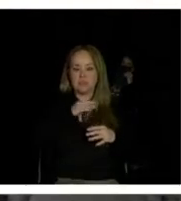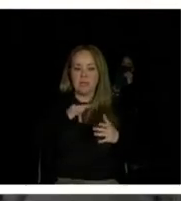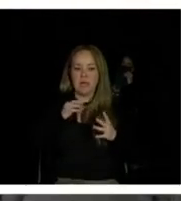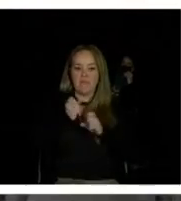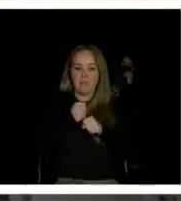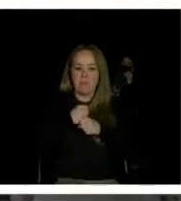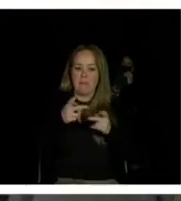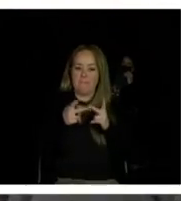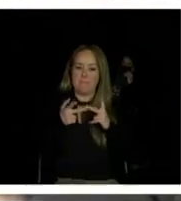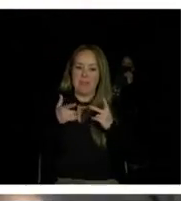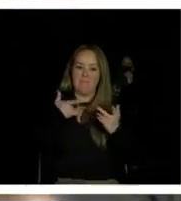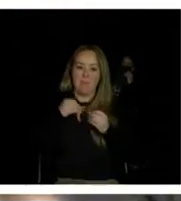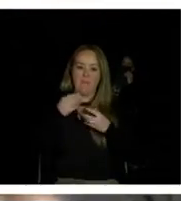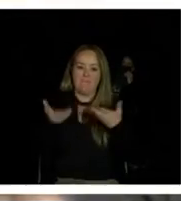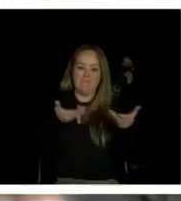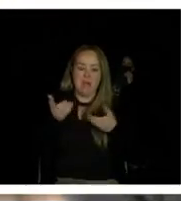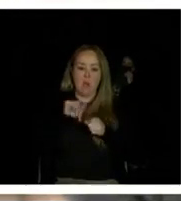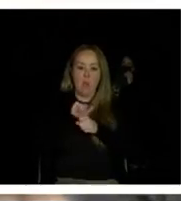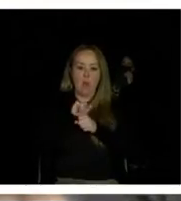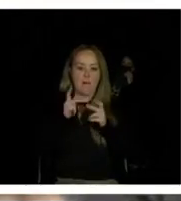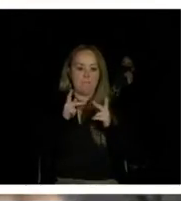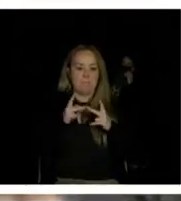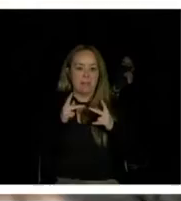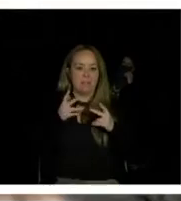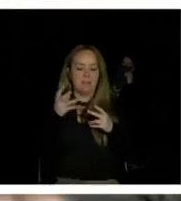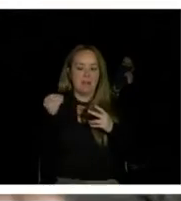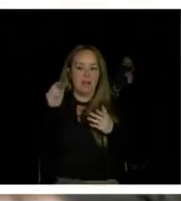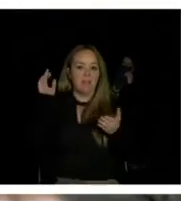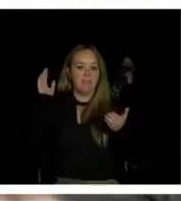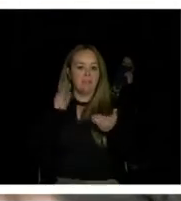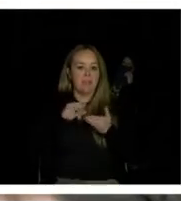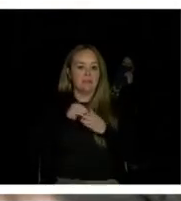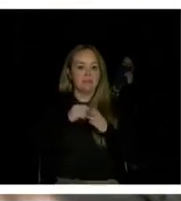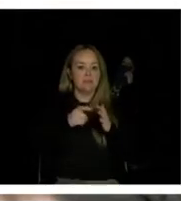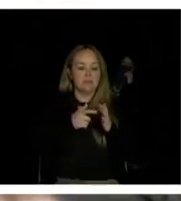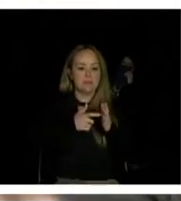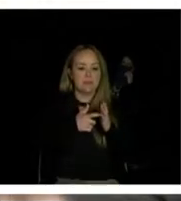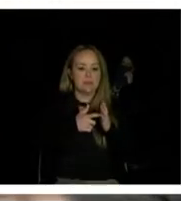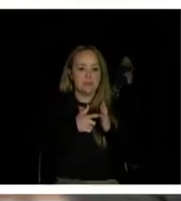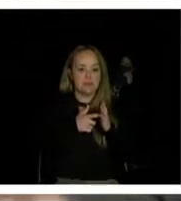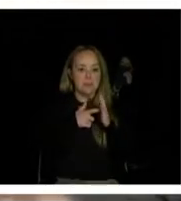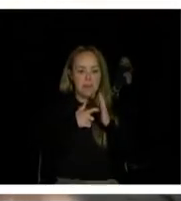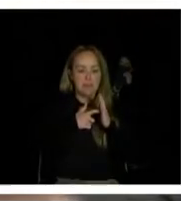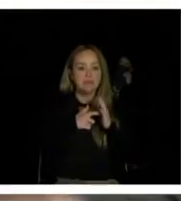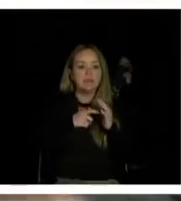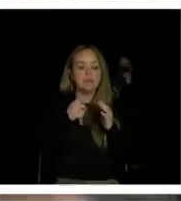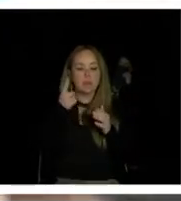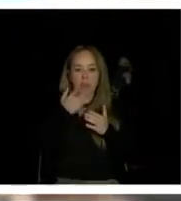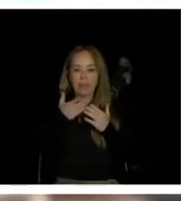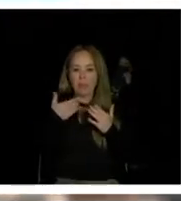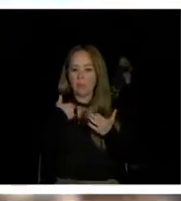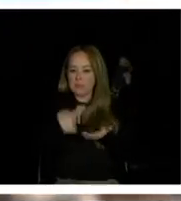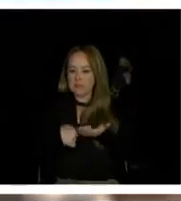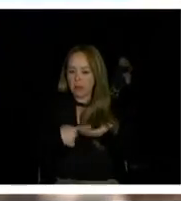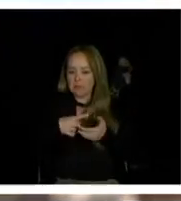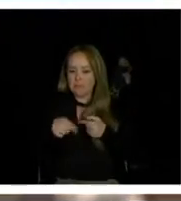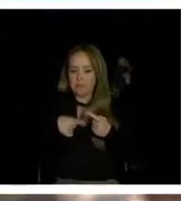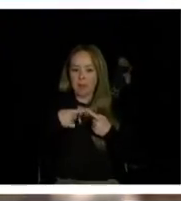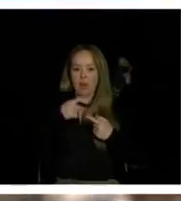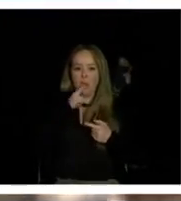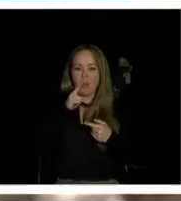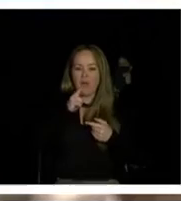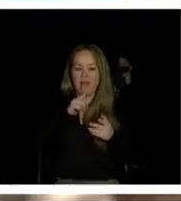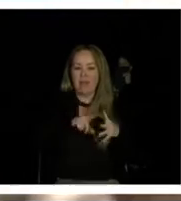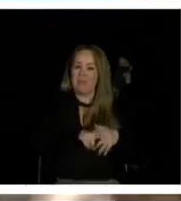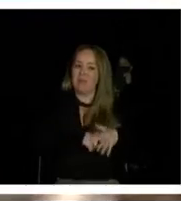inviting, improving workplace environment, and lessening demands. Mm-hmm. So one of the things that we talked about is that it really begins